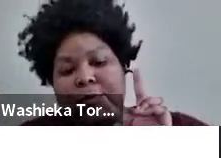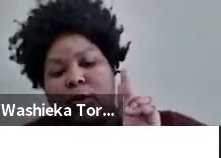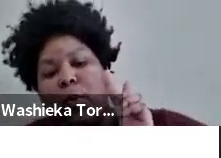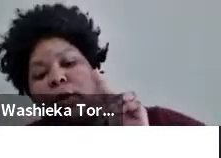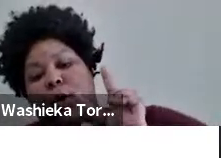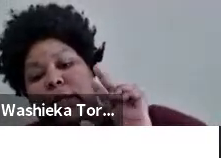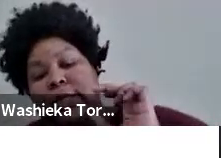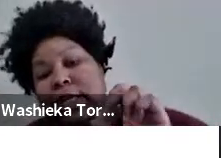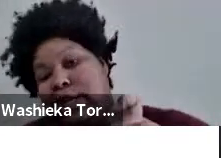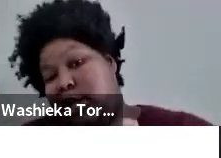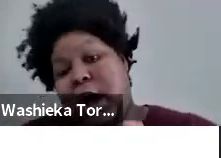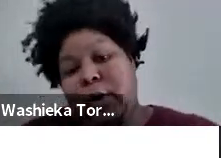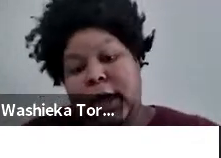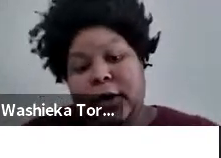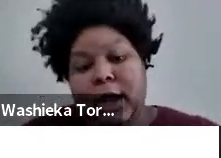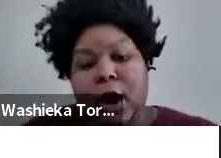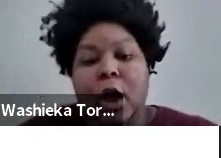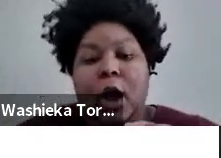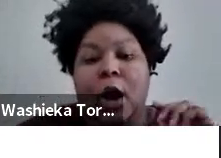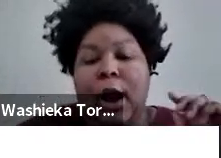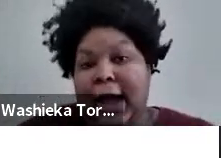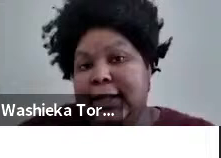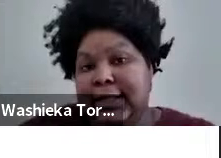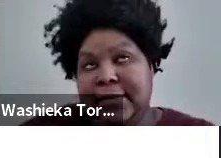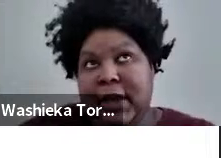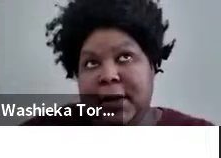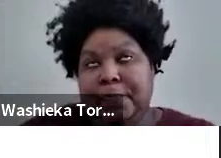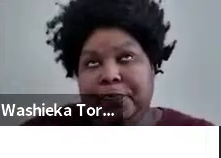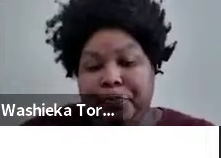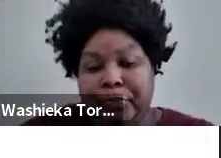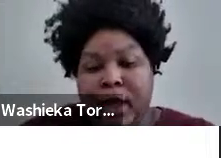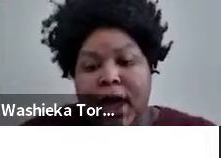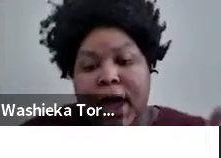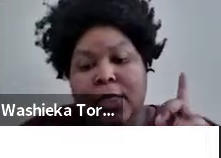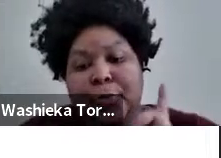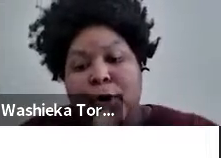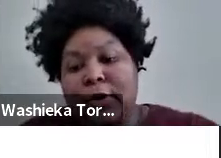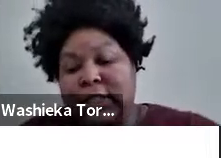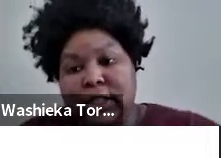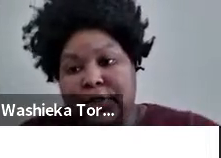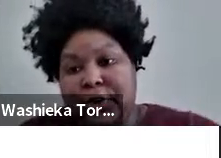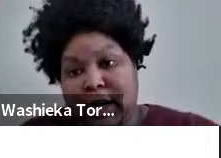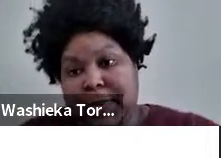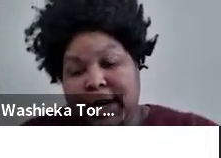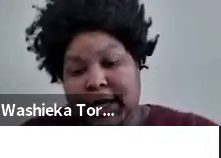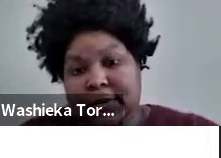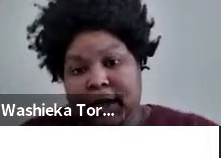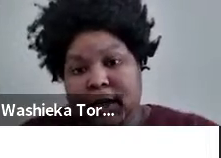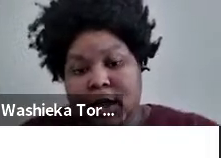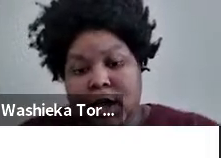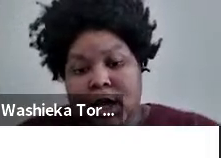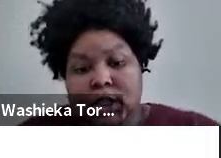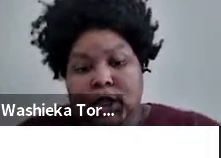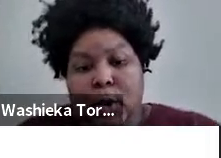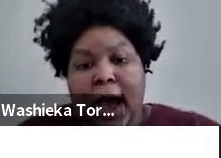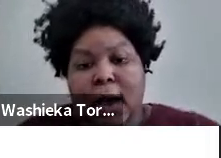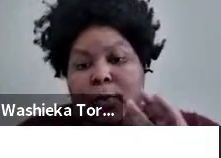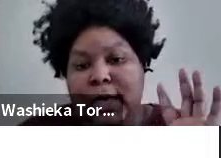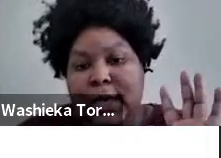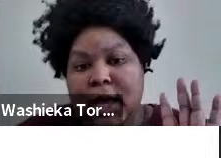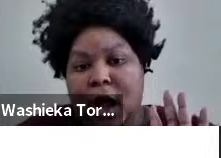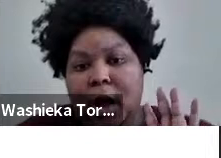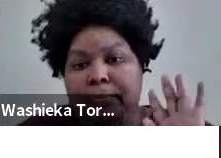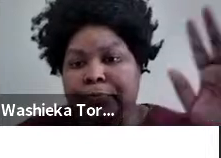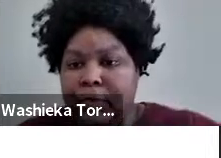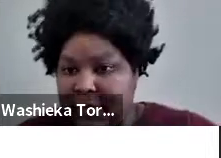two kind of most well-known ones in the Chicago area are Access Living and the Progress Center for Independent Living. So I